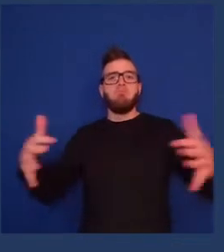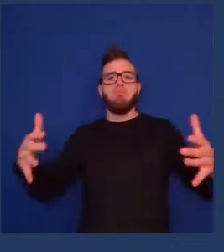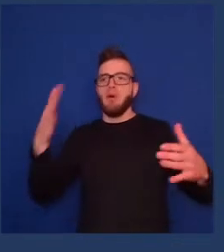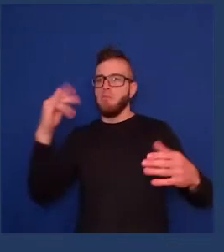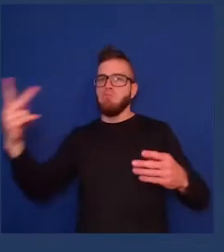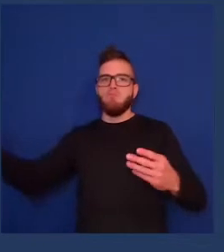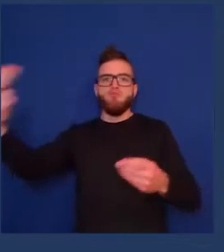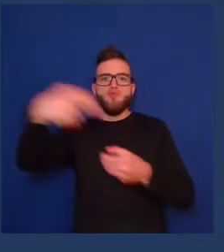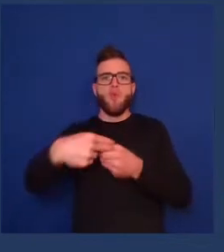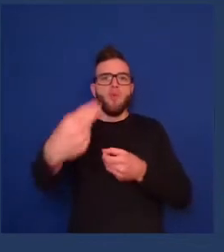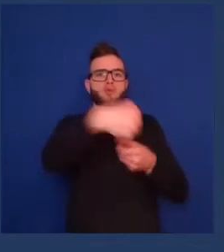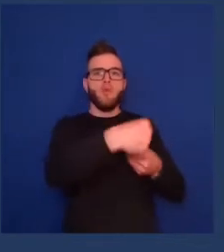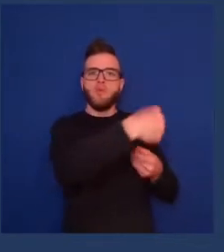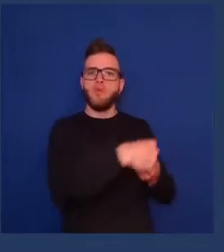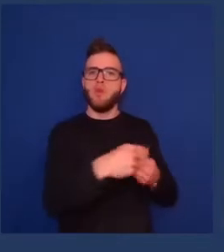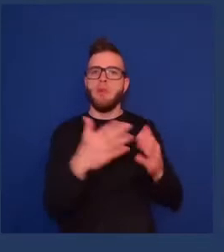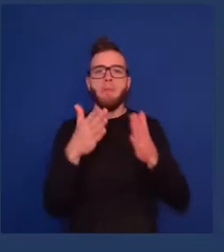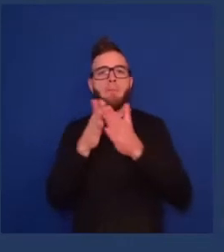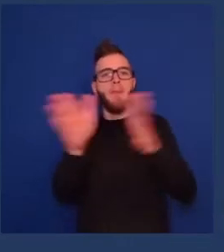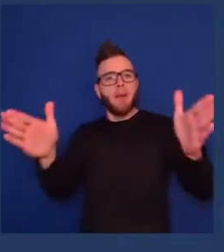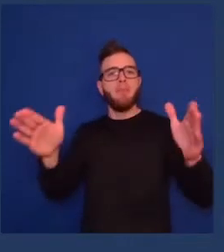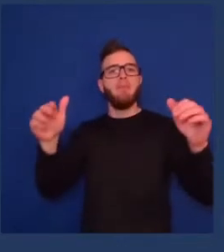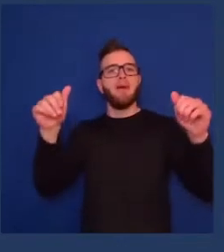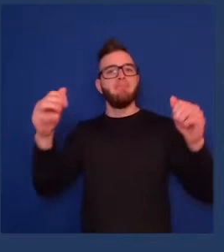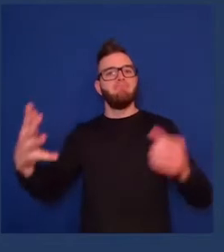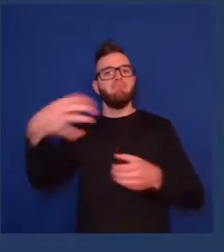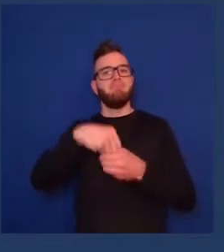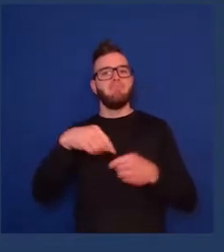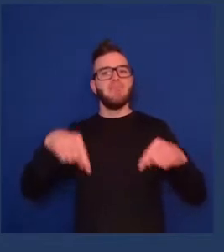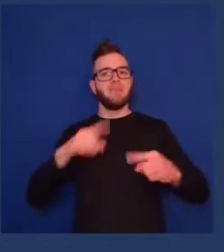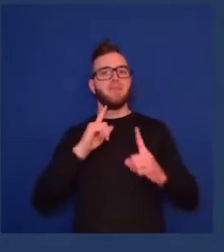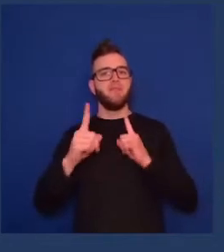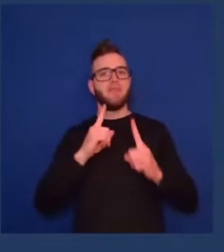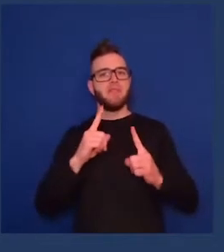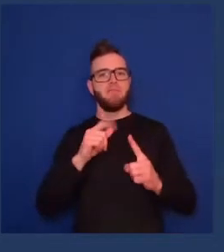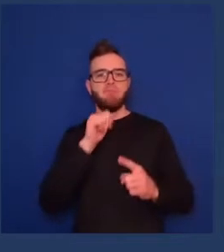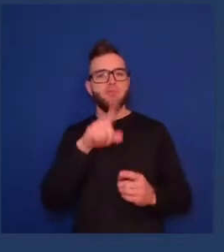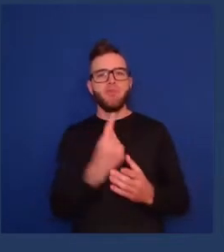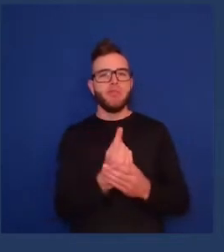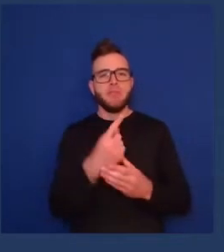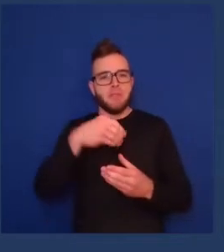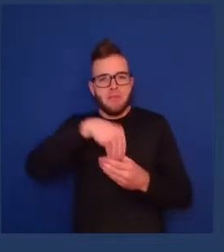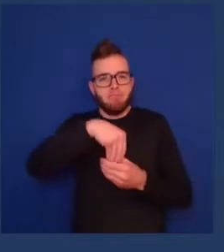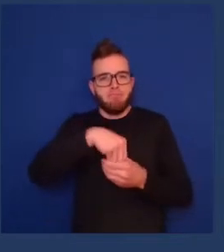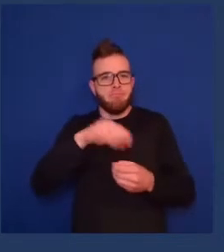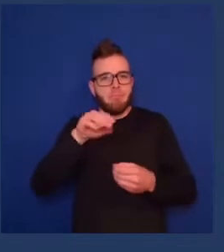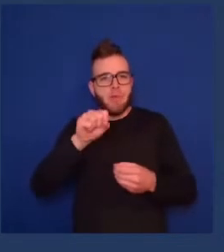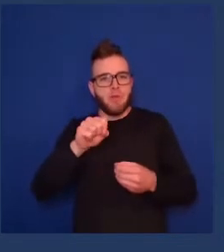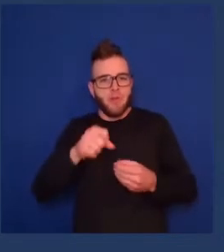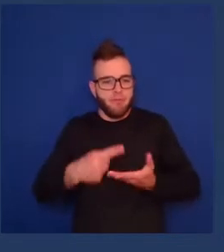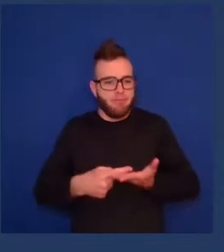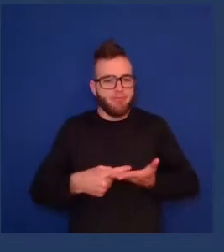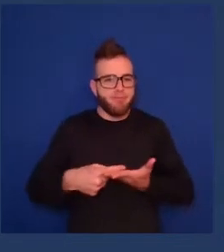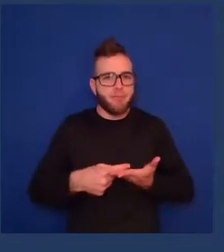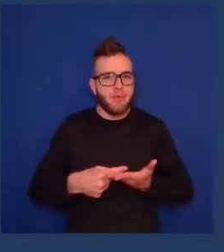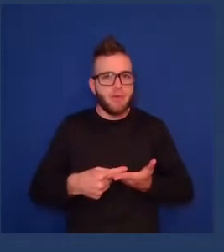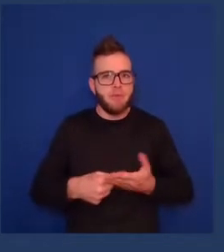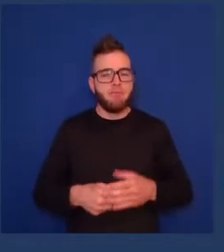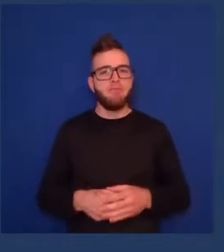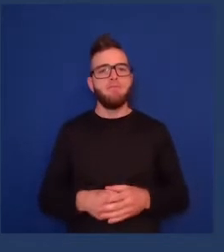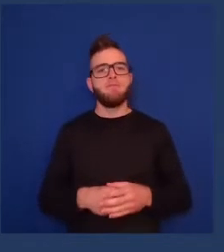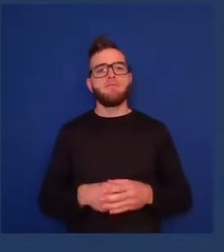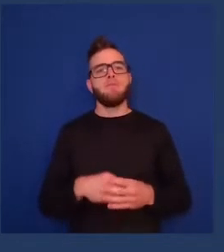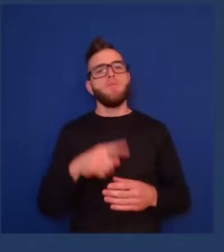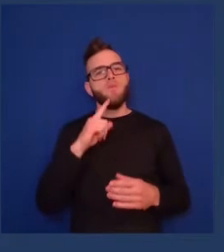the company's four walls. That's why this event became something that is part of a public conversation and not just an